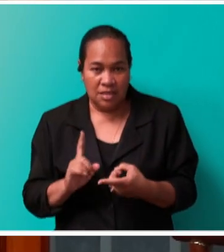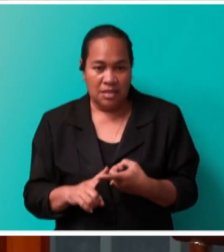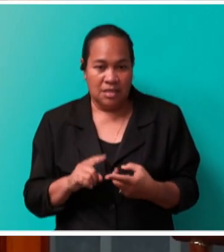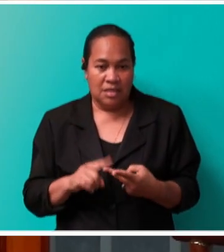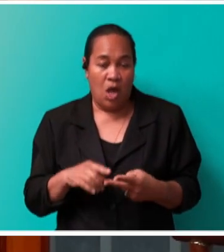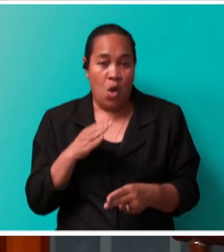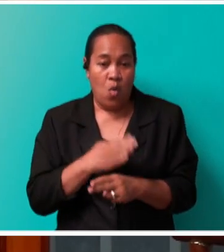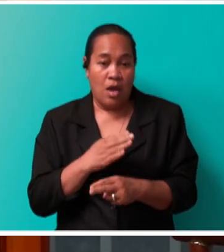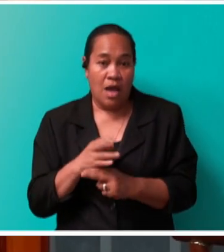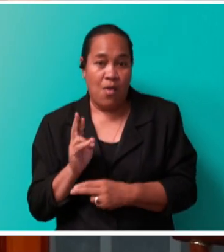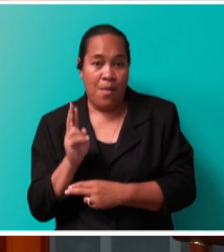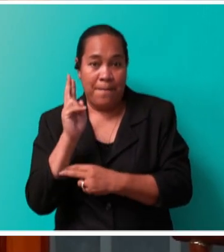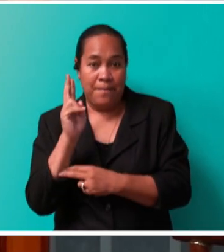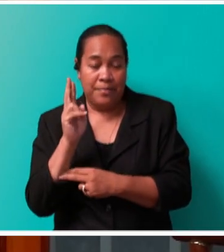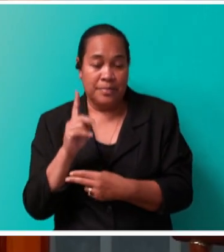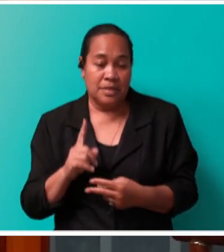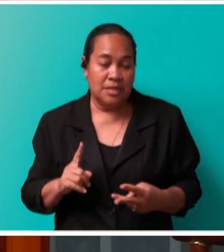worker representatives,